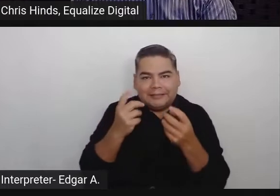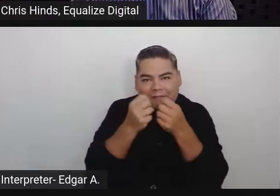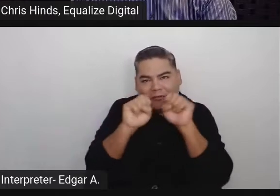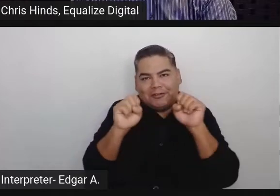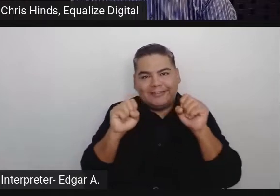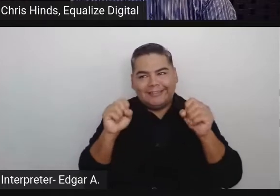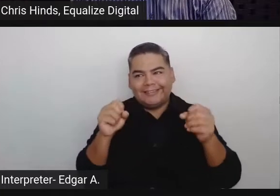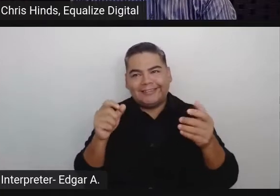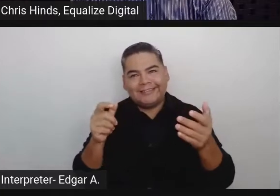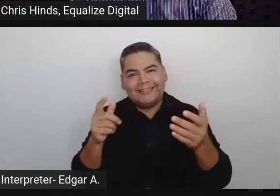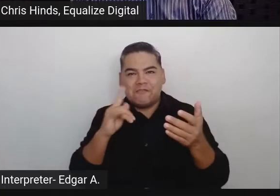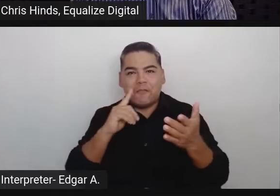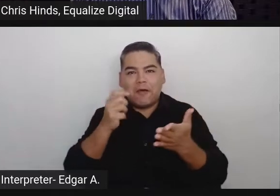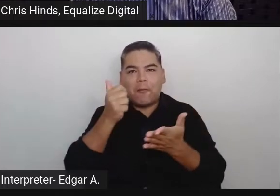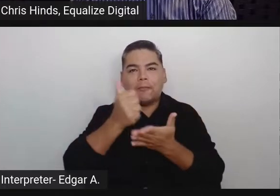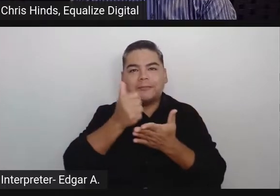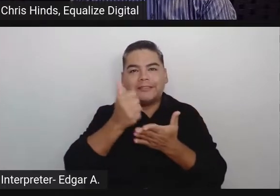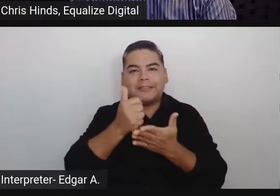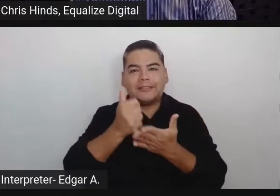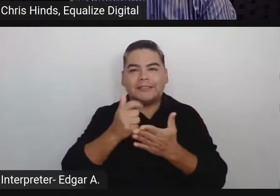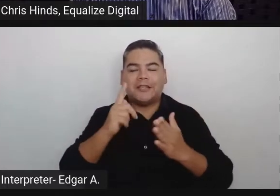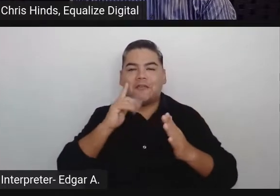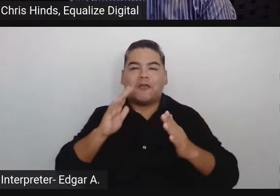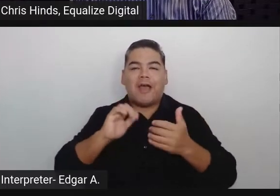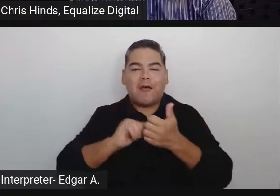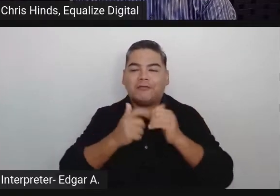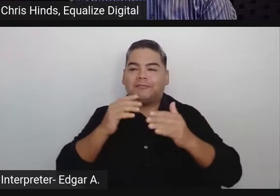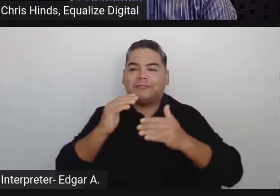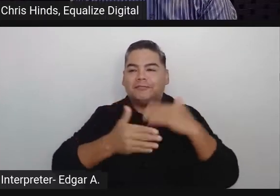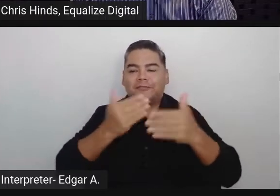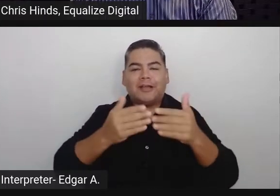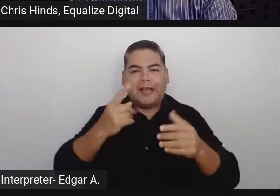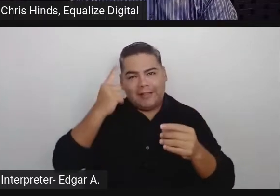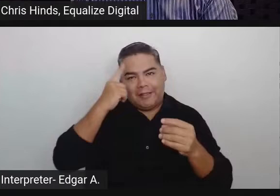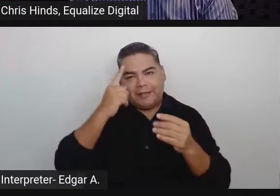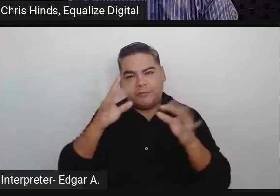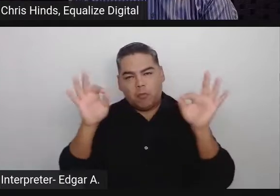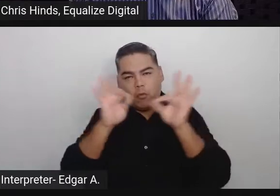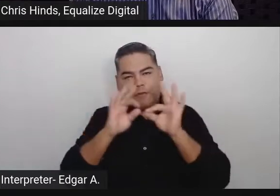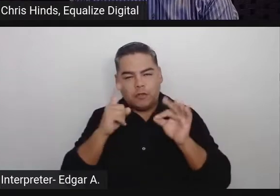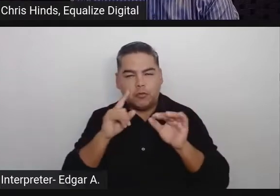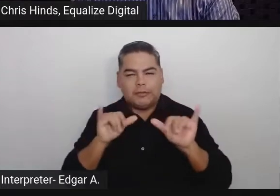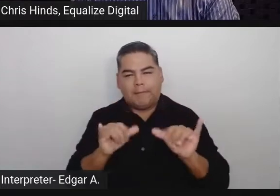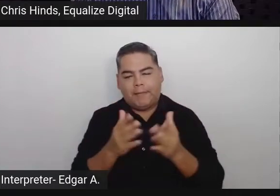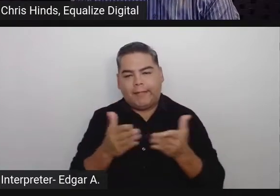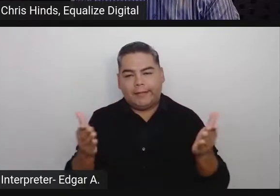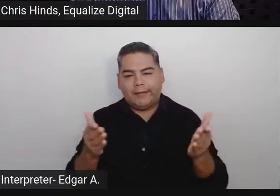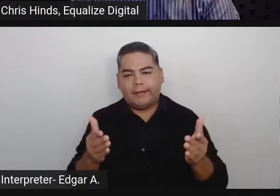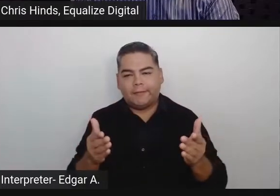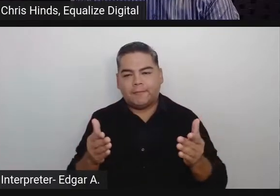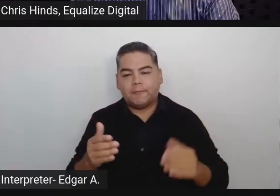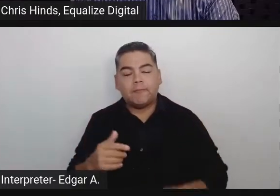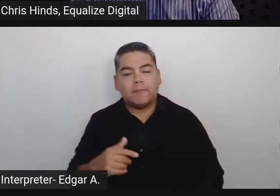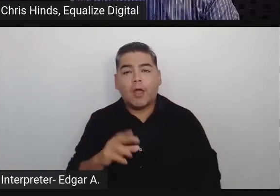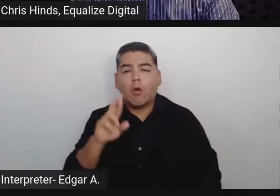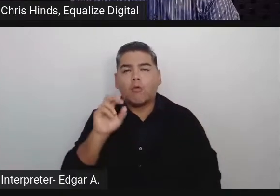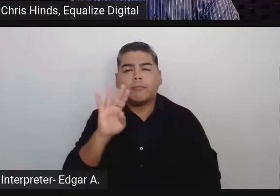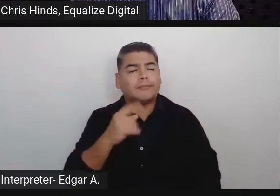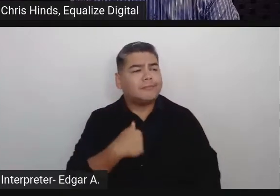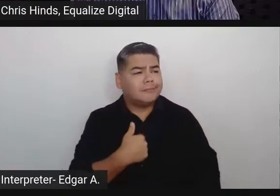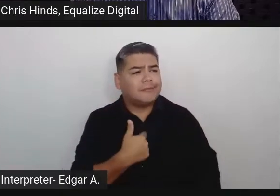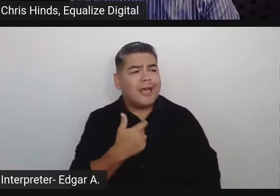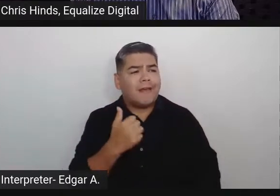Generally gets them to do an about face. Yeah. We do the same thing. Yeah. Usually I have had people sign it though and be like, you know, like,